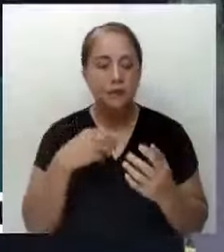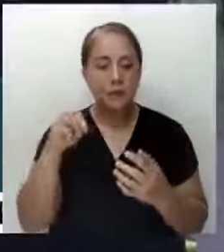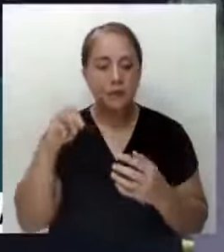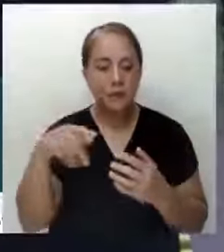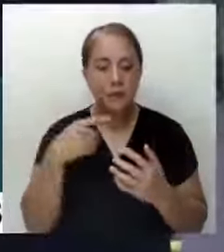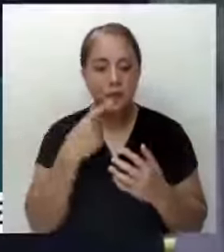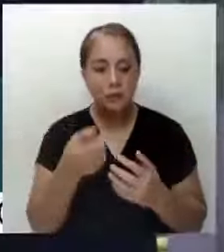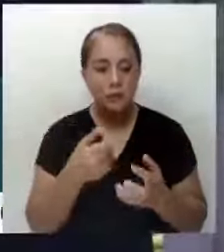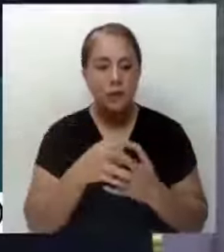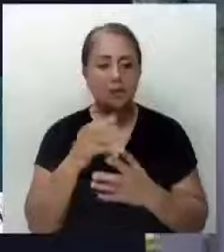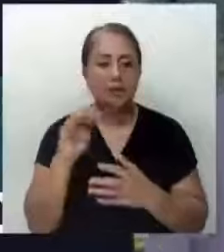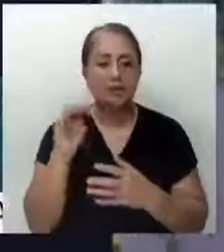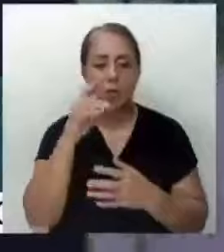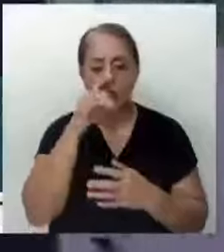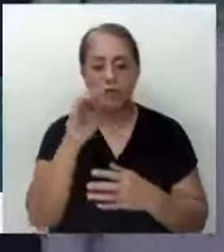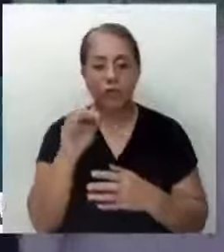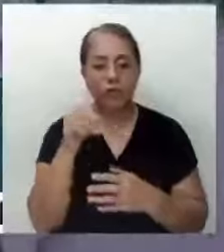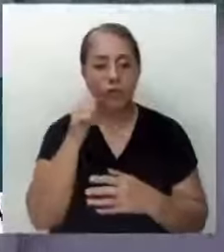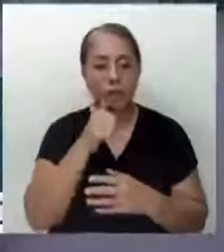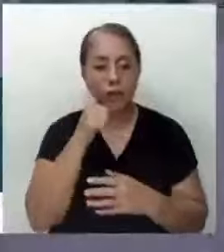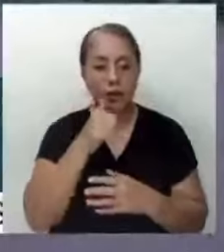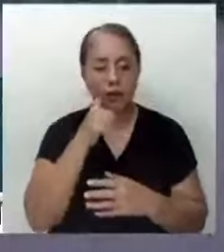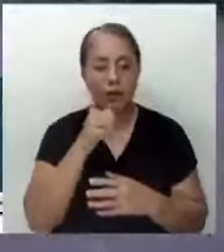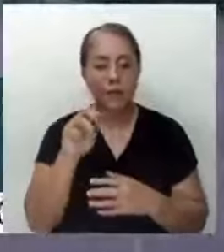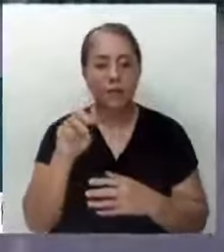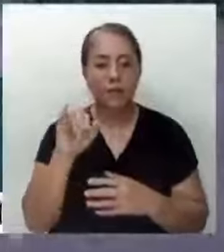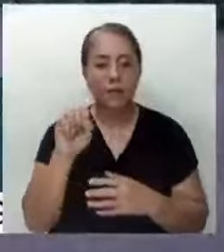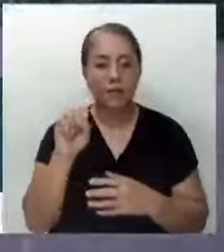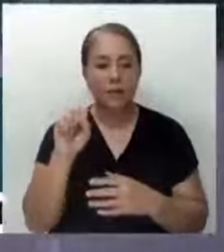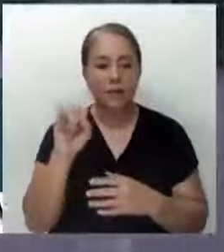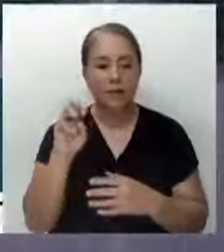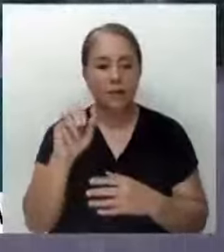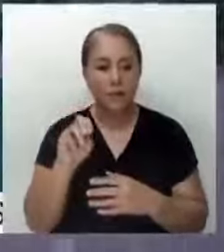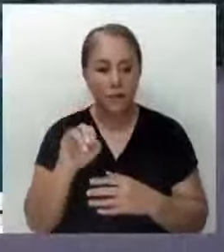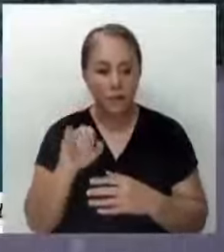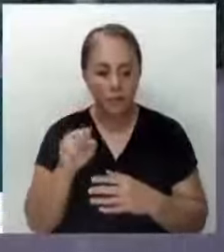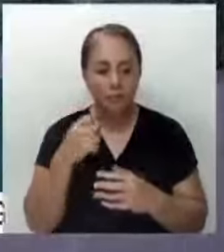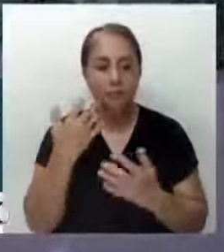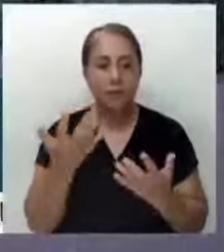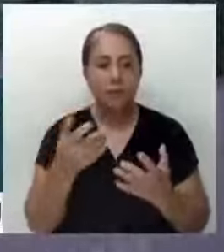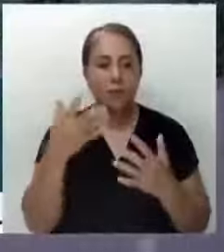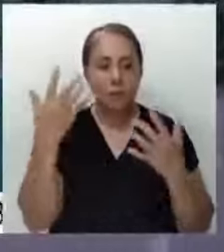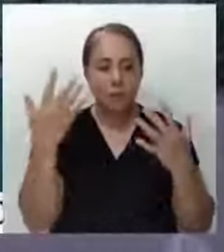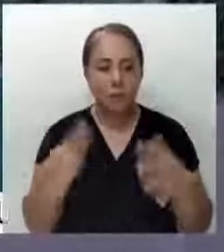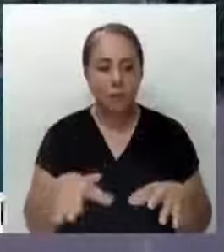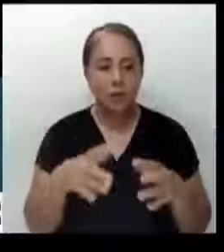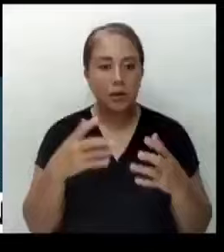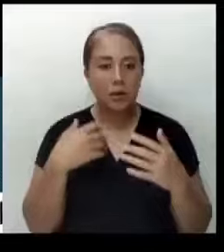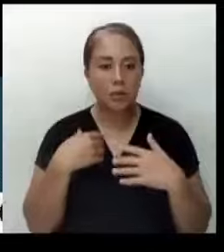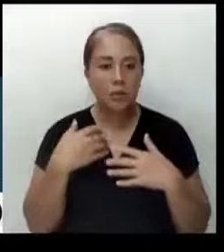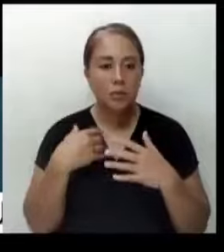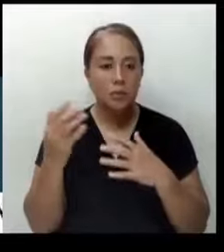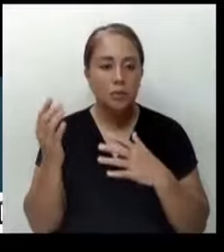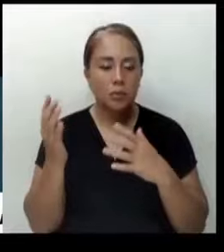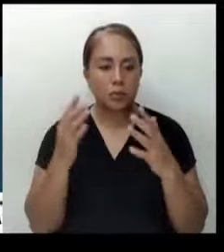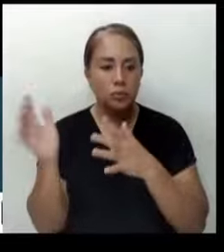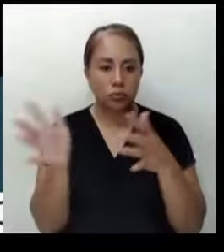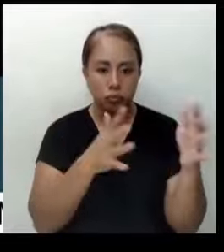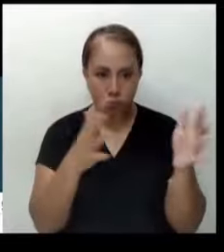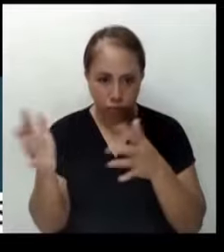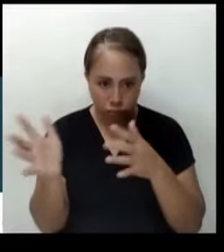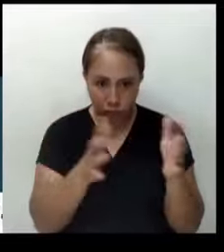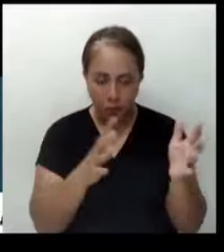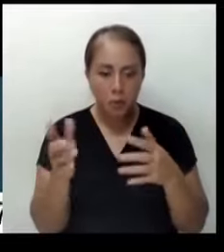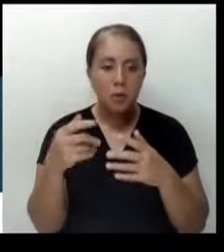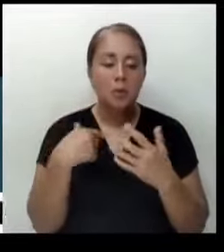a 14-year-old female from Misamis Oriental was killed after a tree was toppled by Aghon's strong wind. The Office of